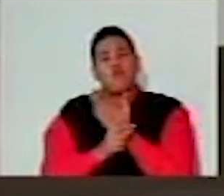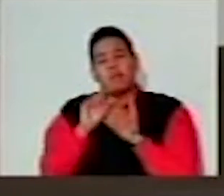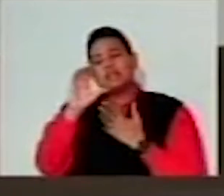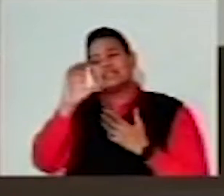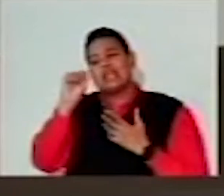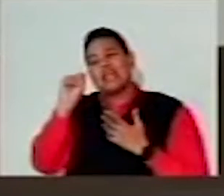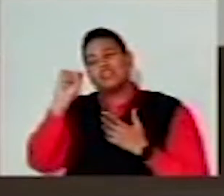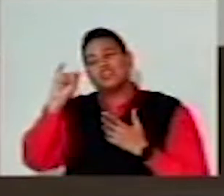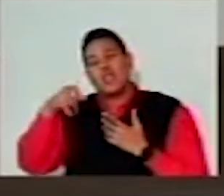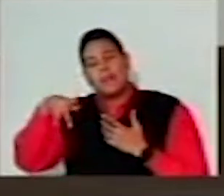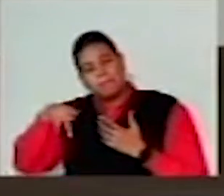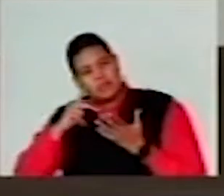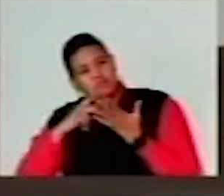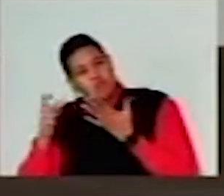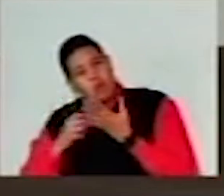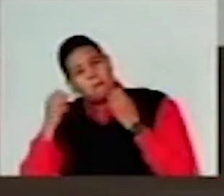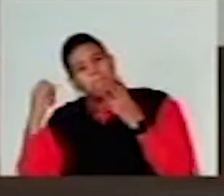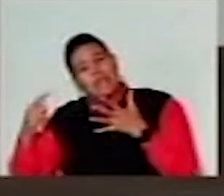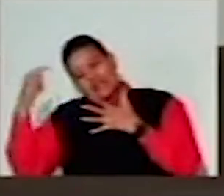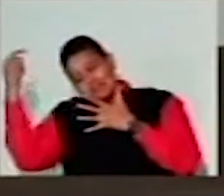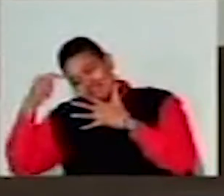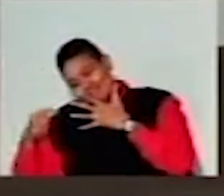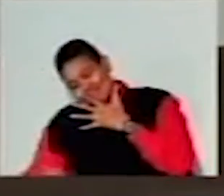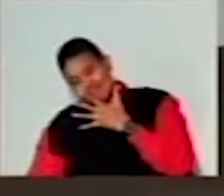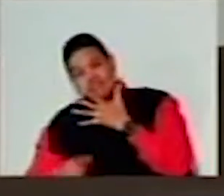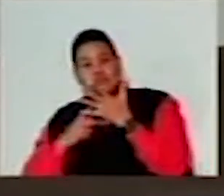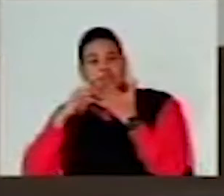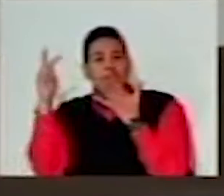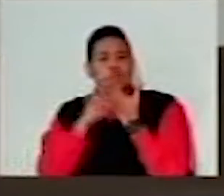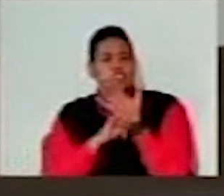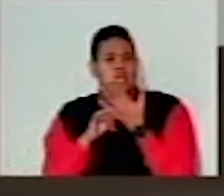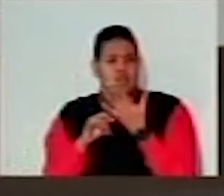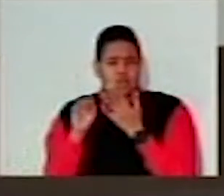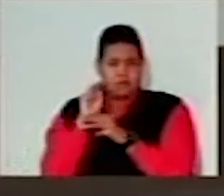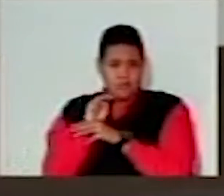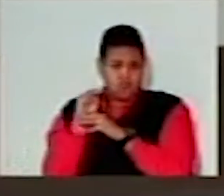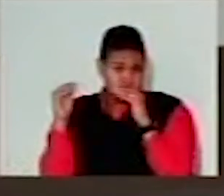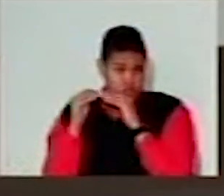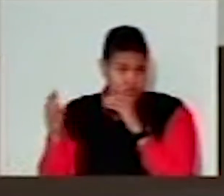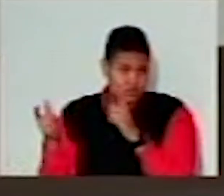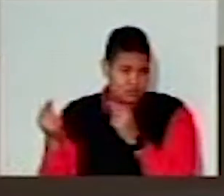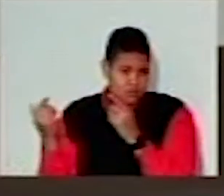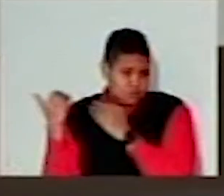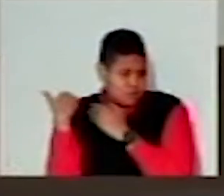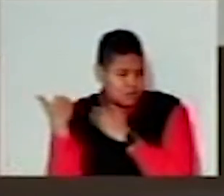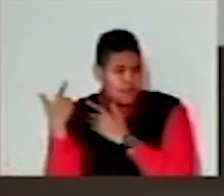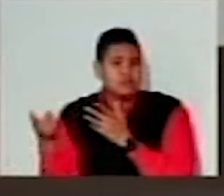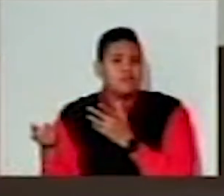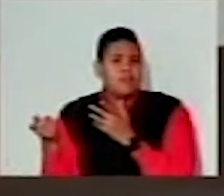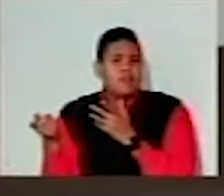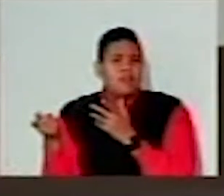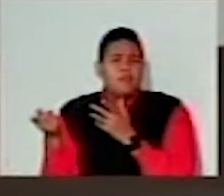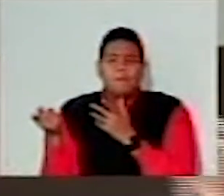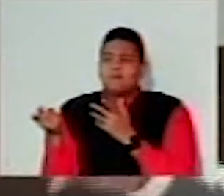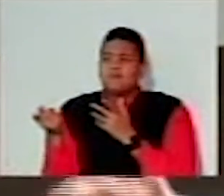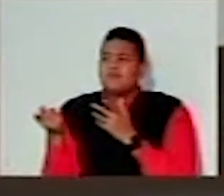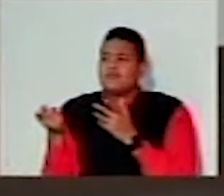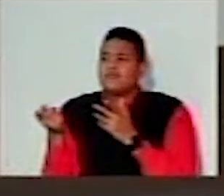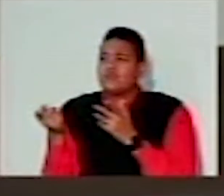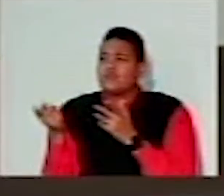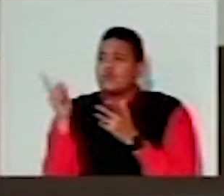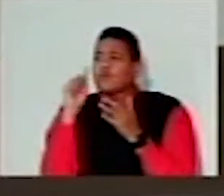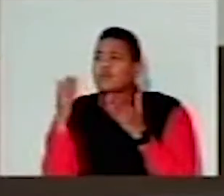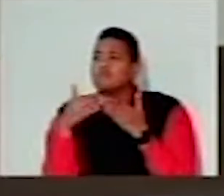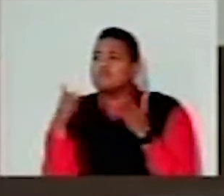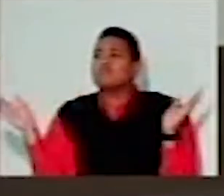program, and many other projects, Mr. Speaker, that the Ministry of Justice will be broadcasting